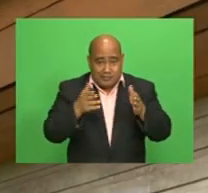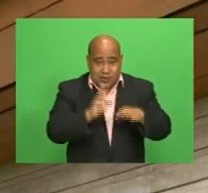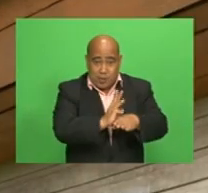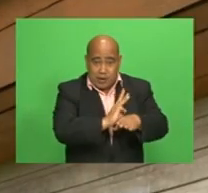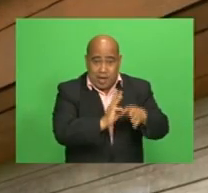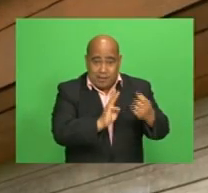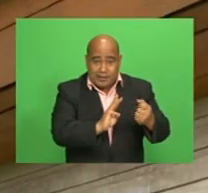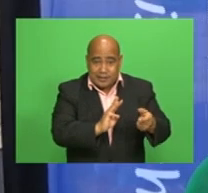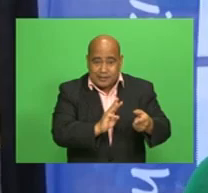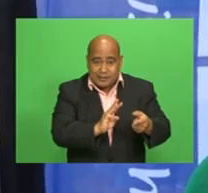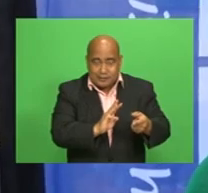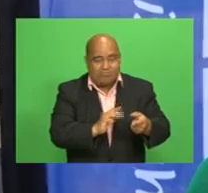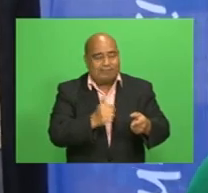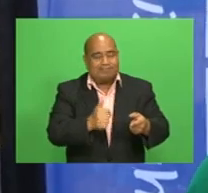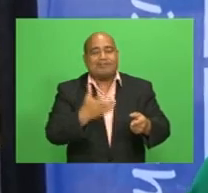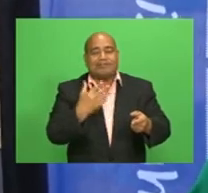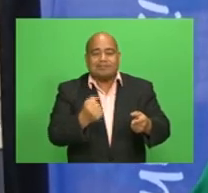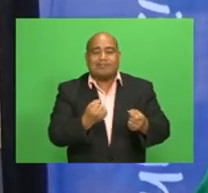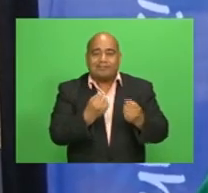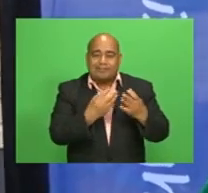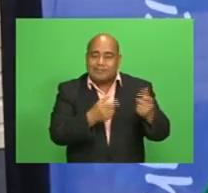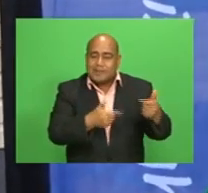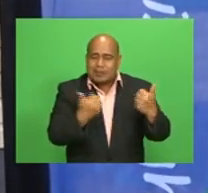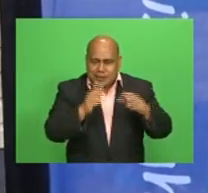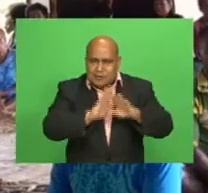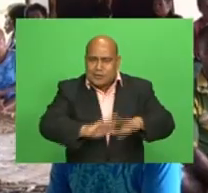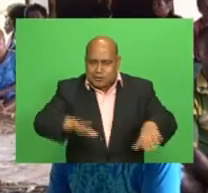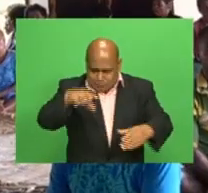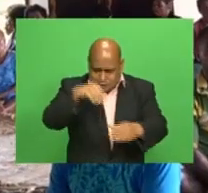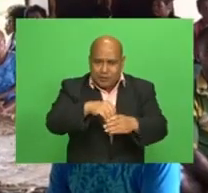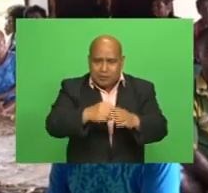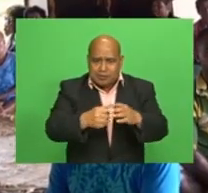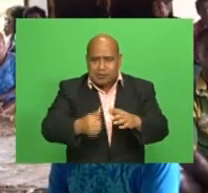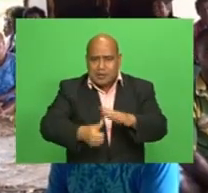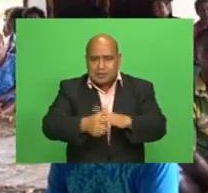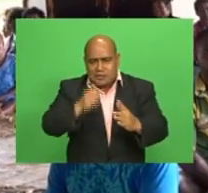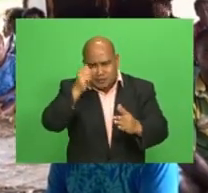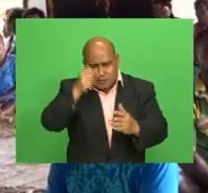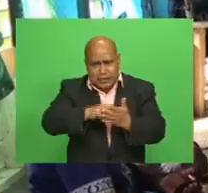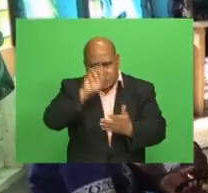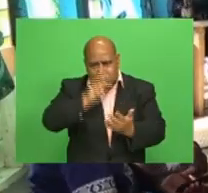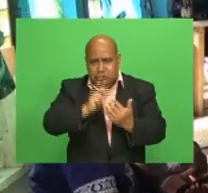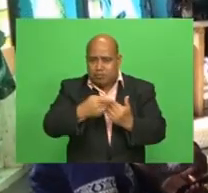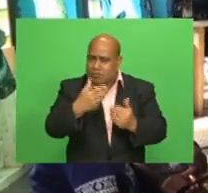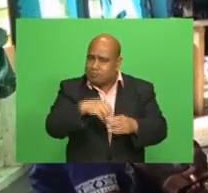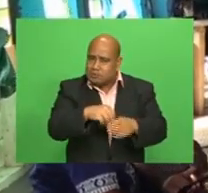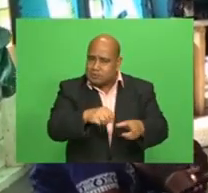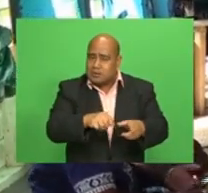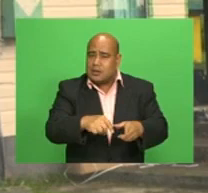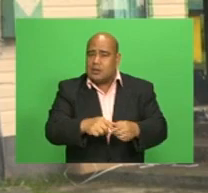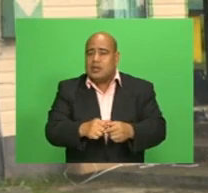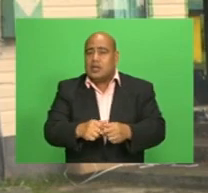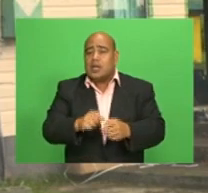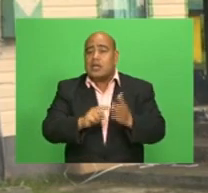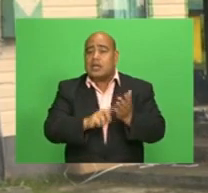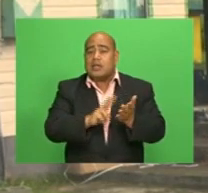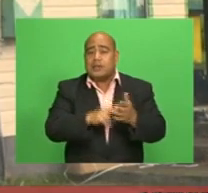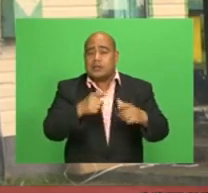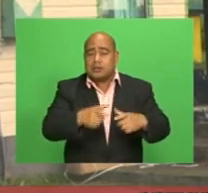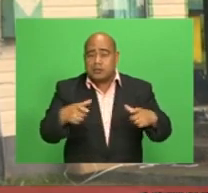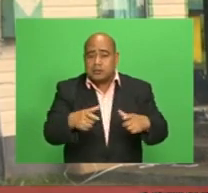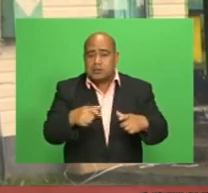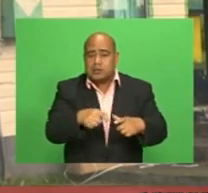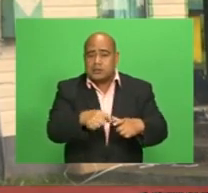information on time, and even our children can access the available channels. A free set box and a TV was given for the community hall. With the availability